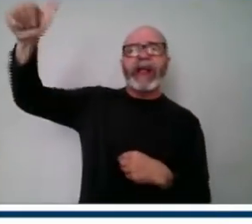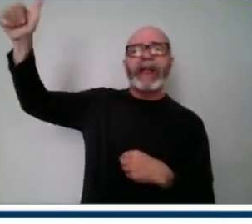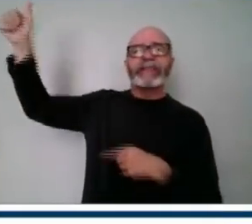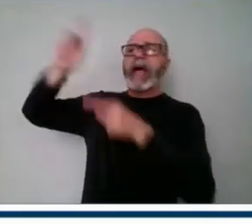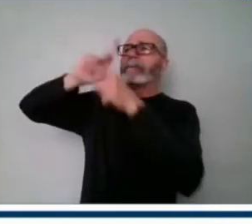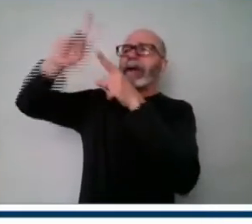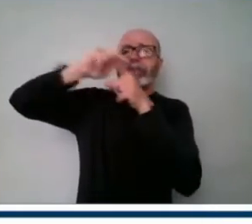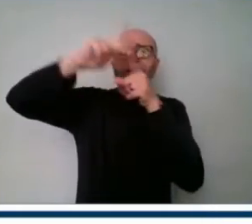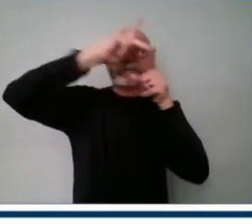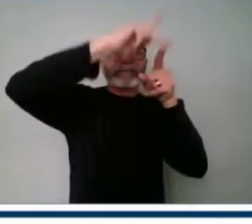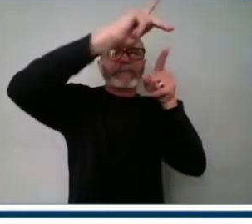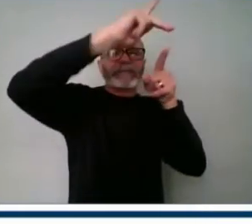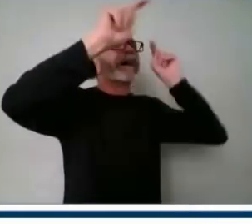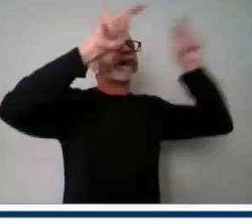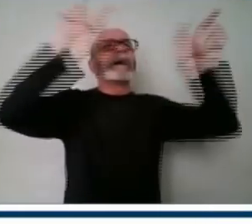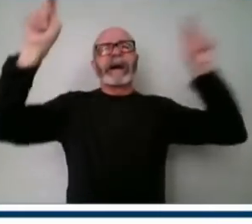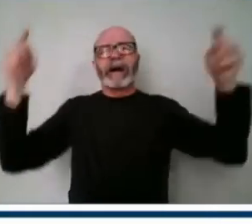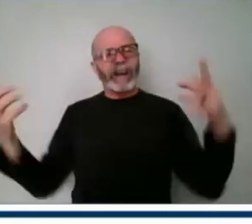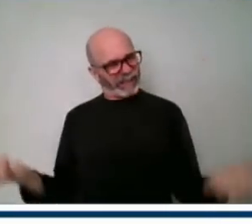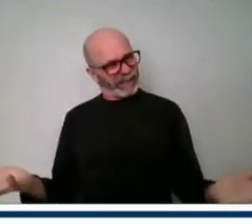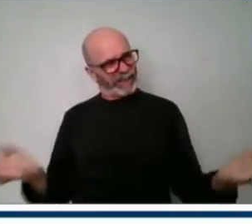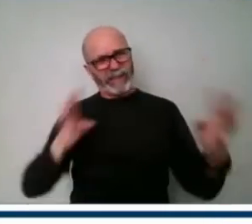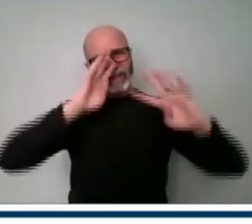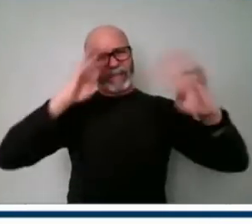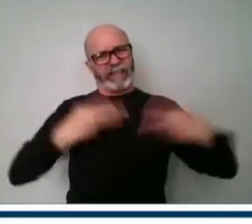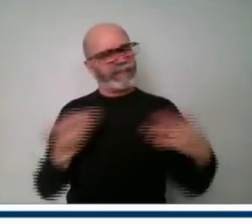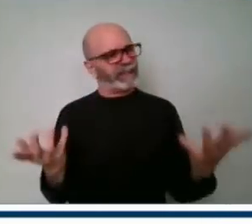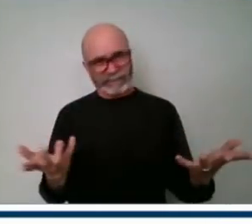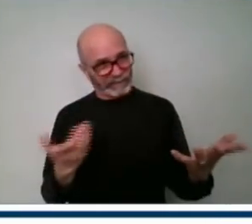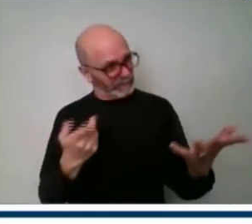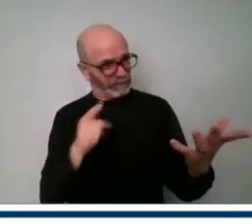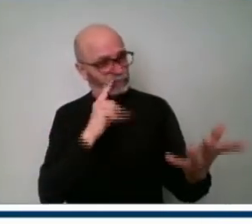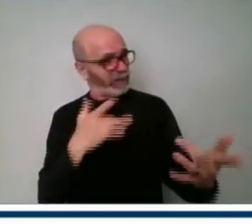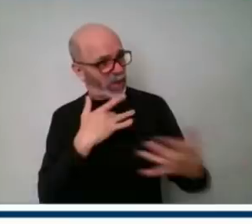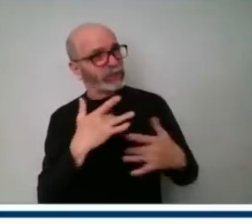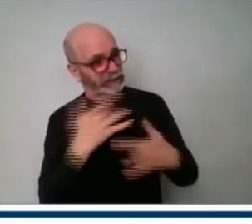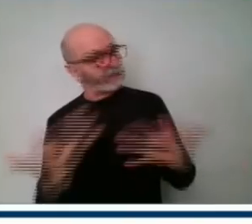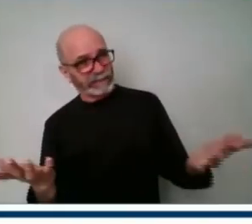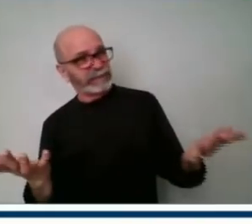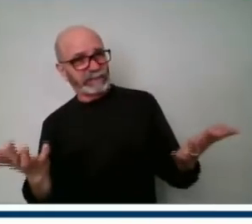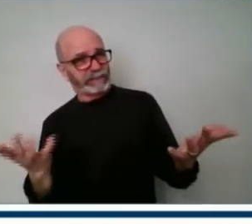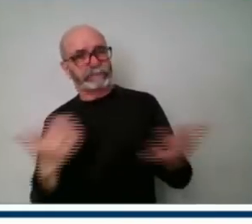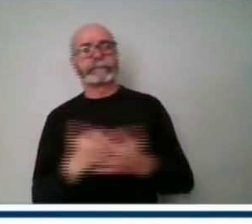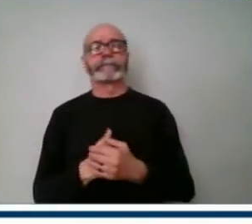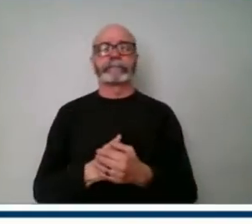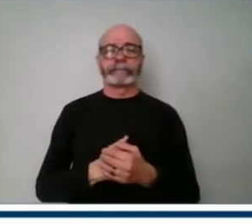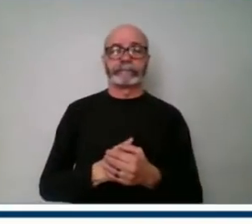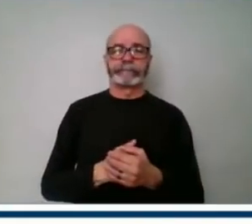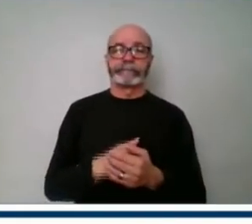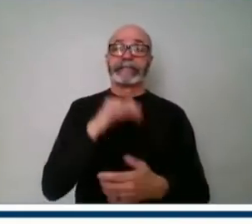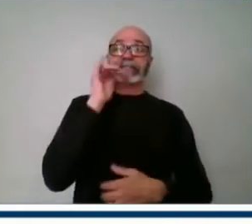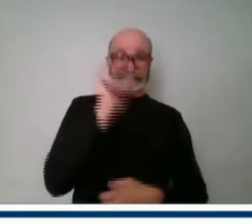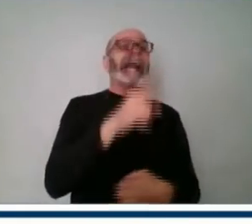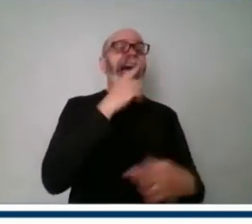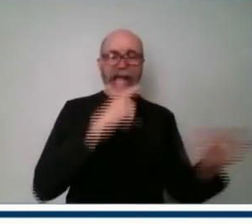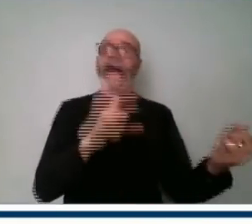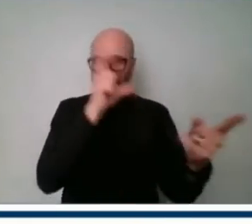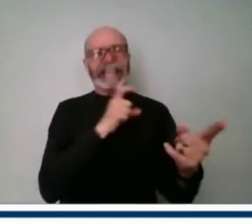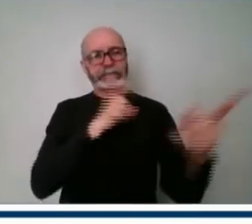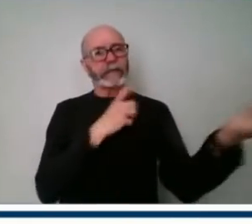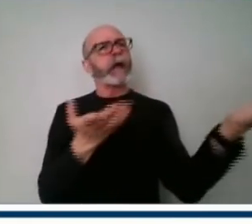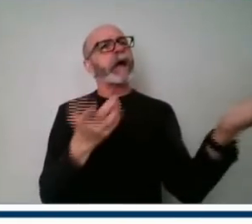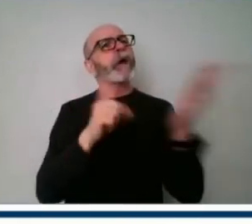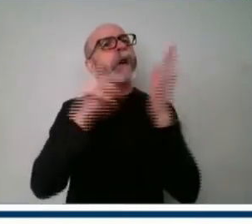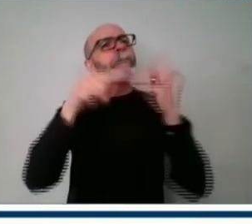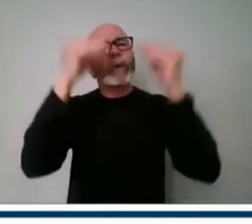Are you concerned that that single action may have built distrust and